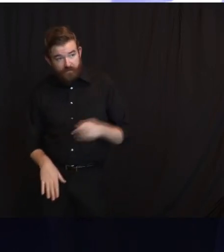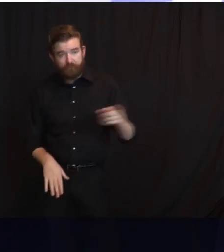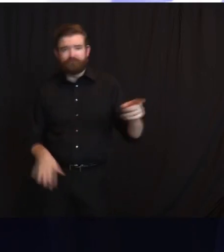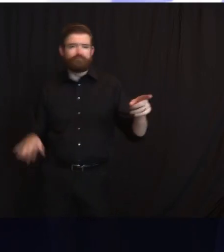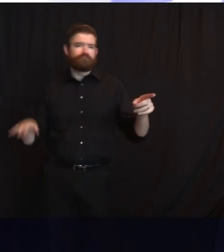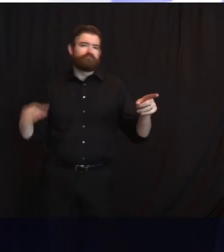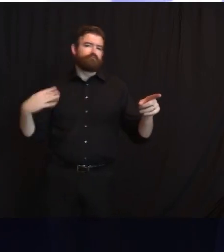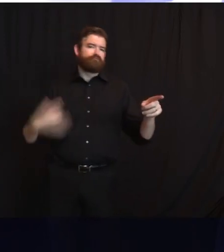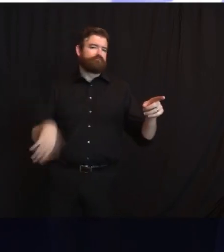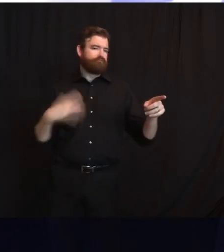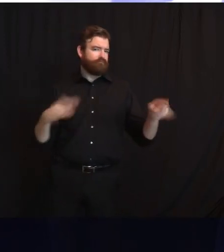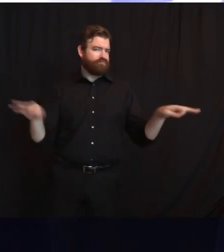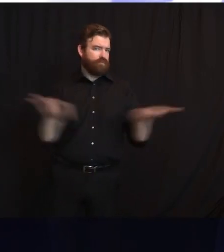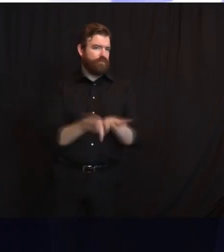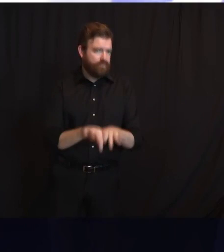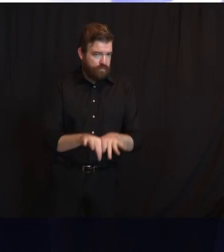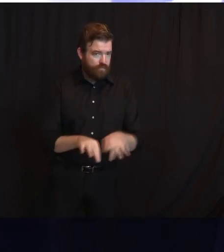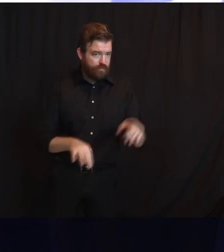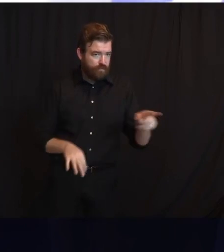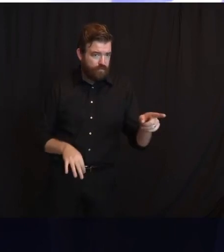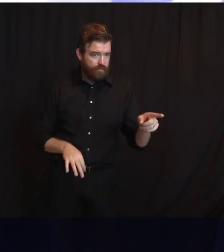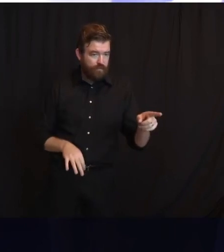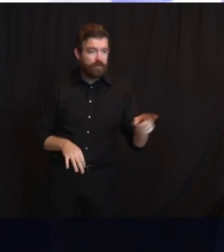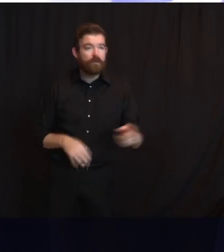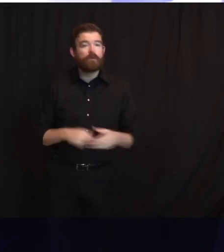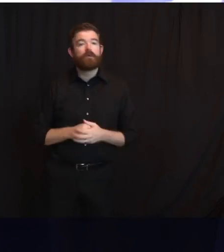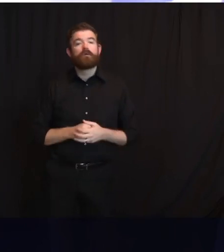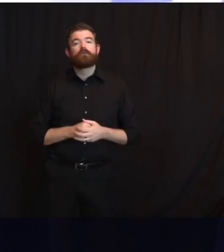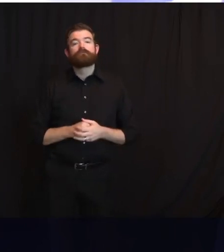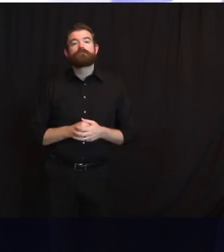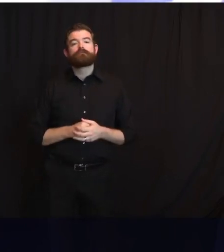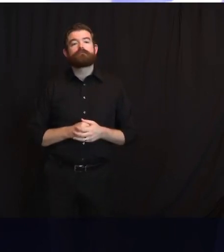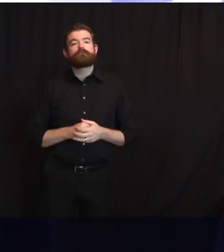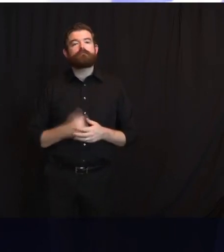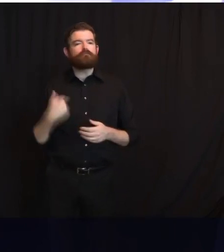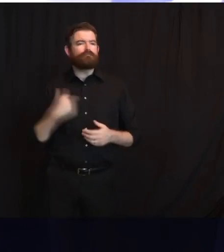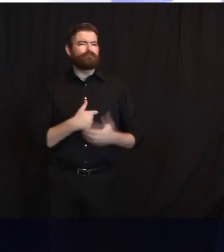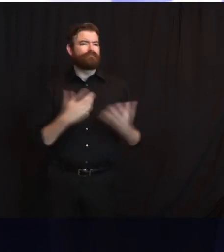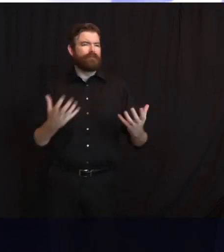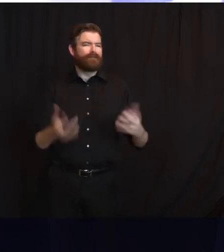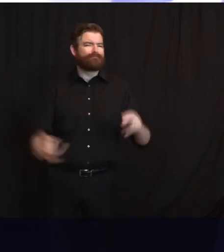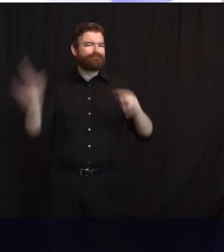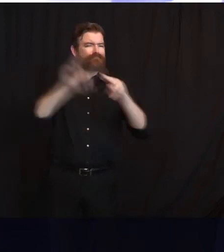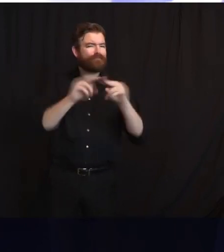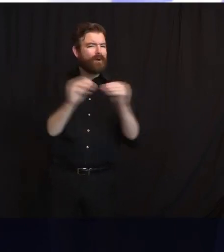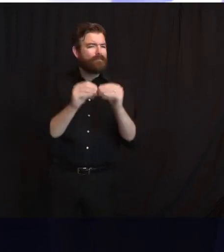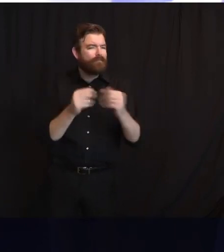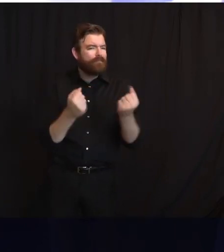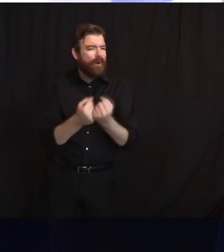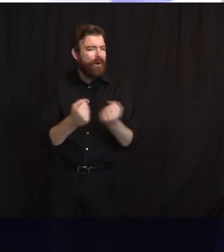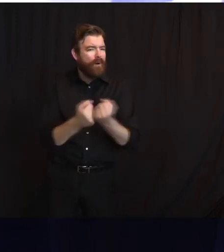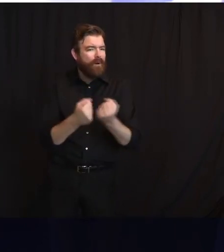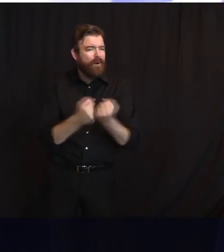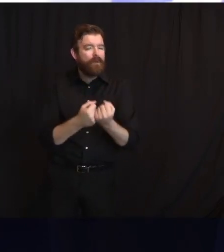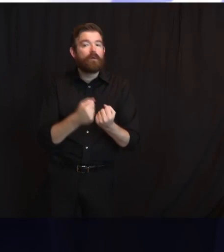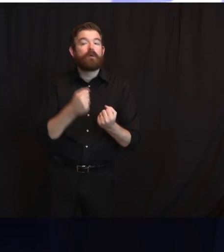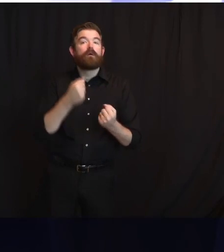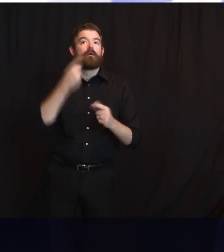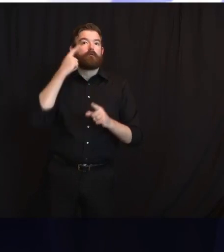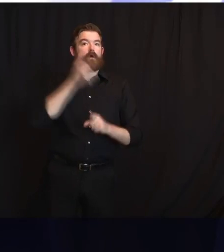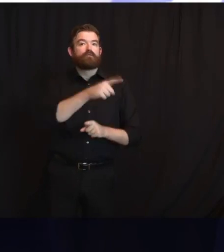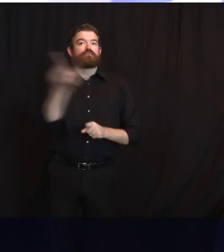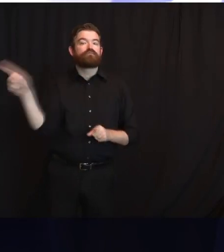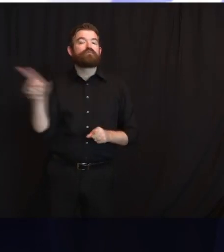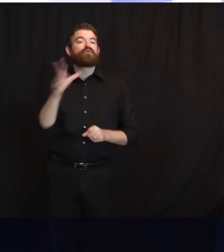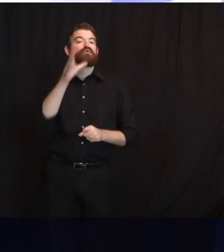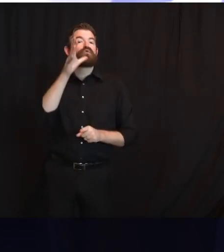outreach, support, and services to women, particularly of color, to improve health in birth outcomes. And more